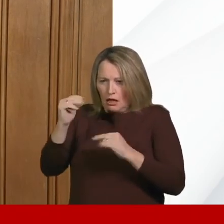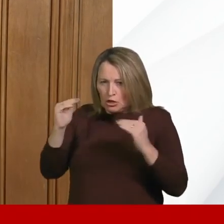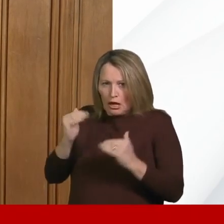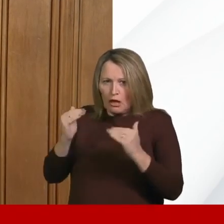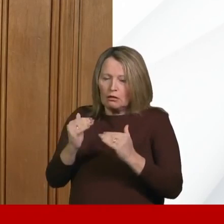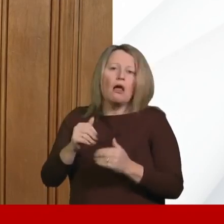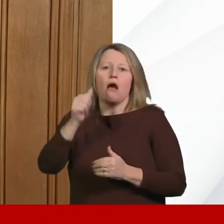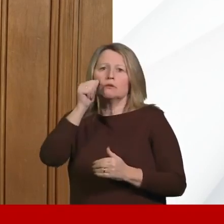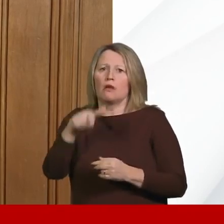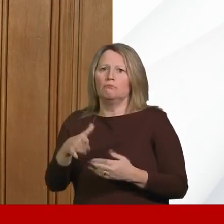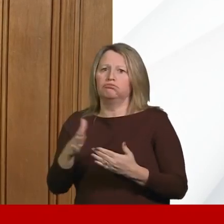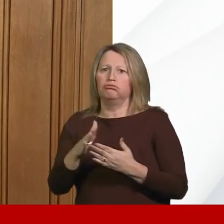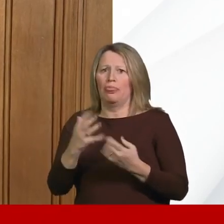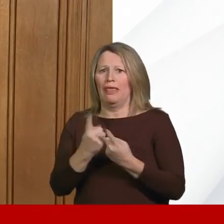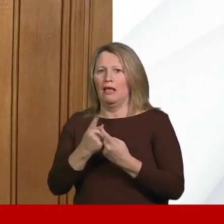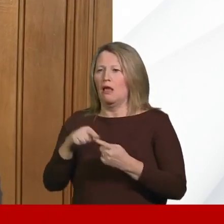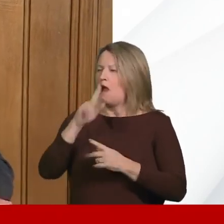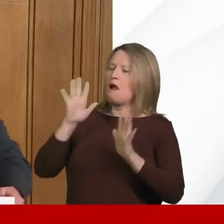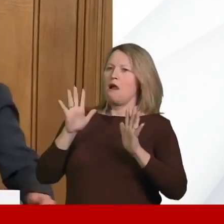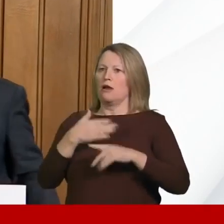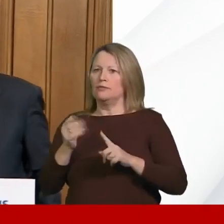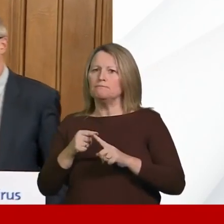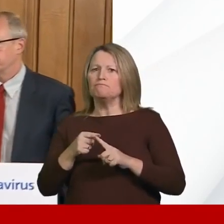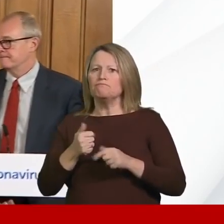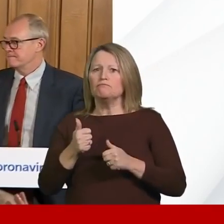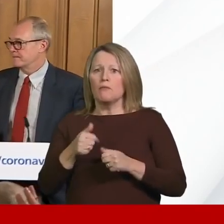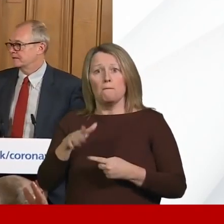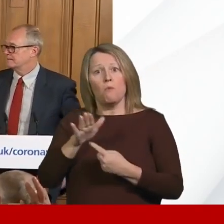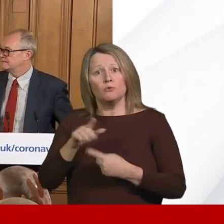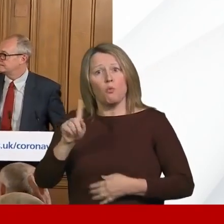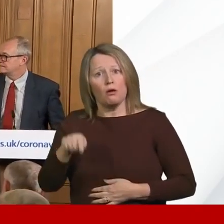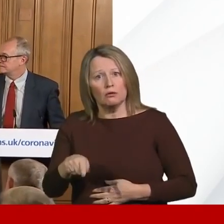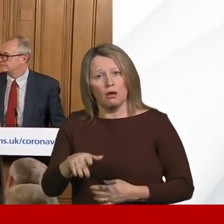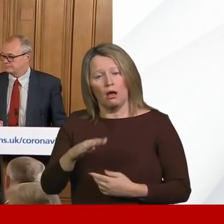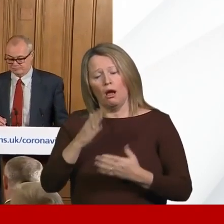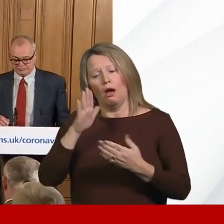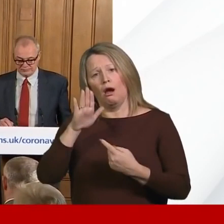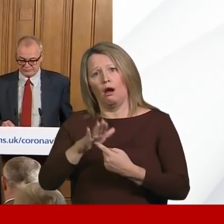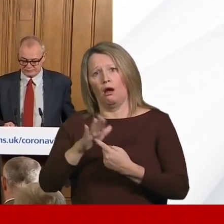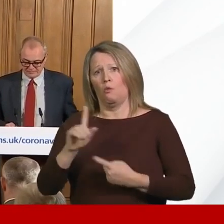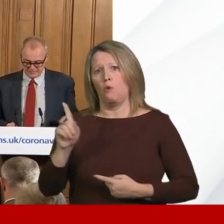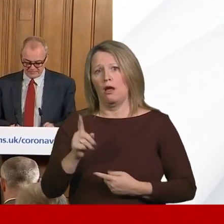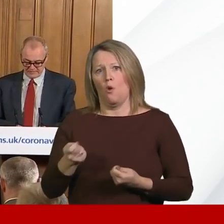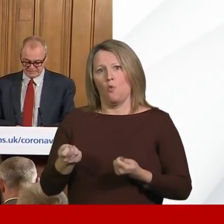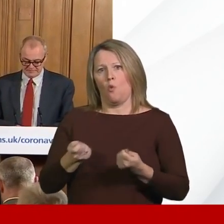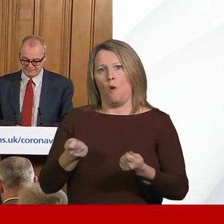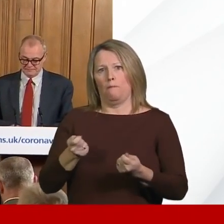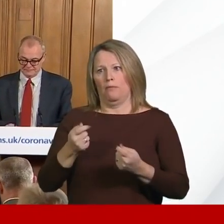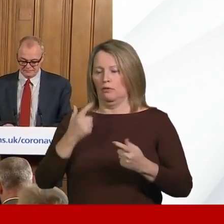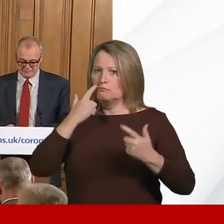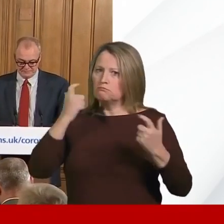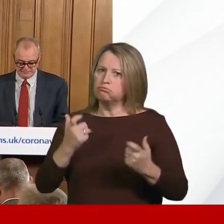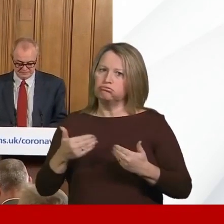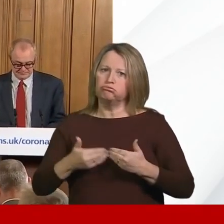agile way going forward. Thanks. Jenny, anything to add on that? Well, just to say that I think, exactly as Sir Patrick